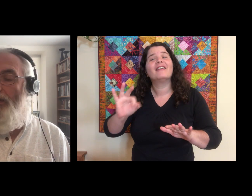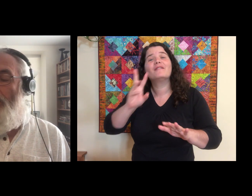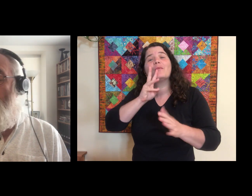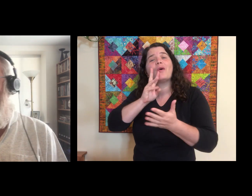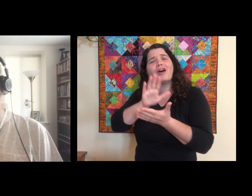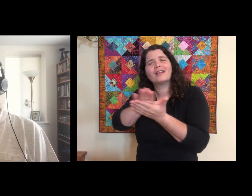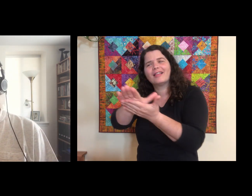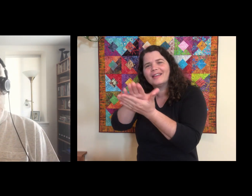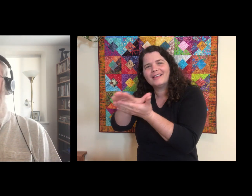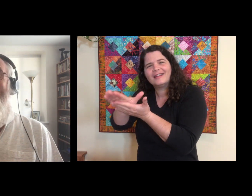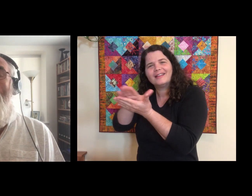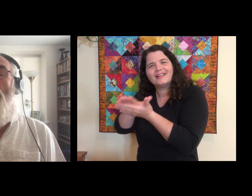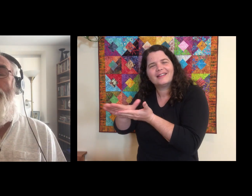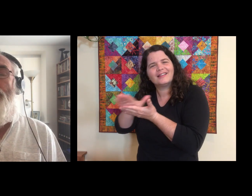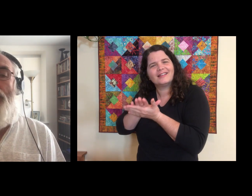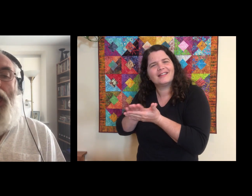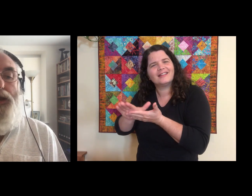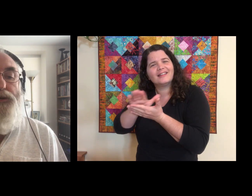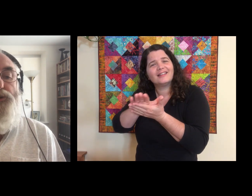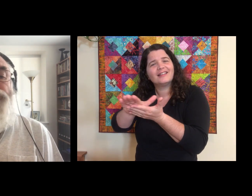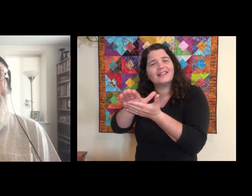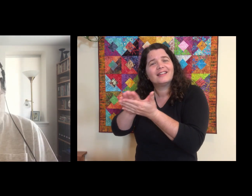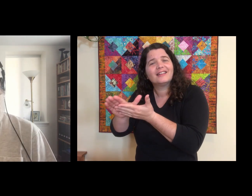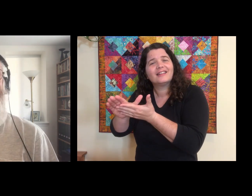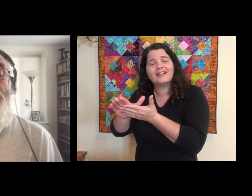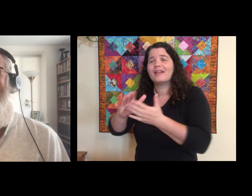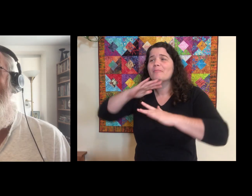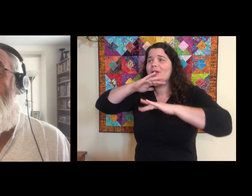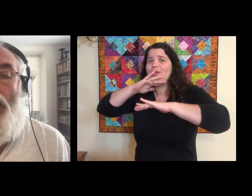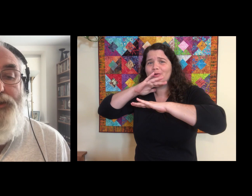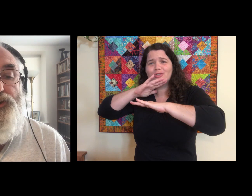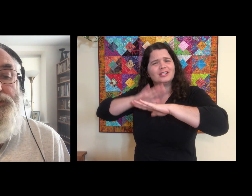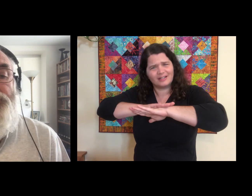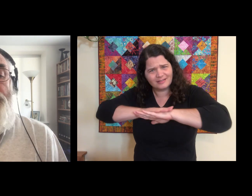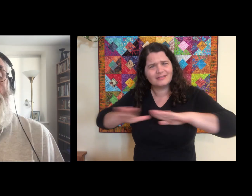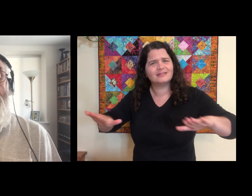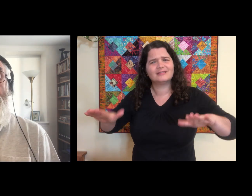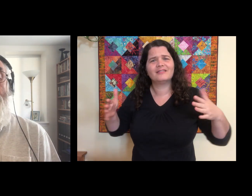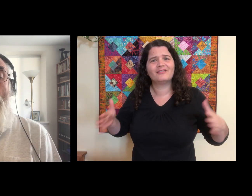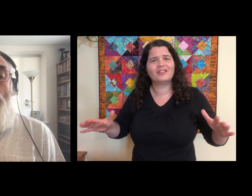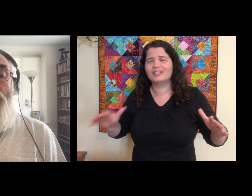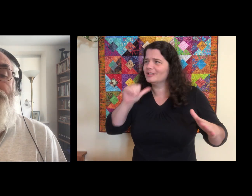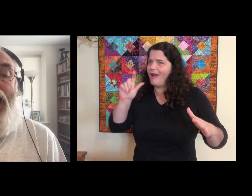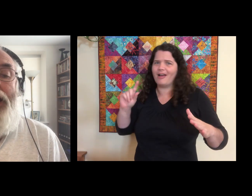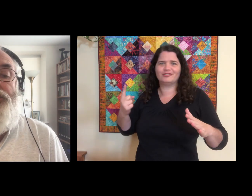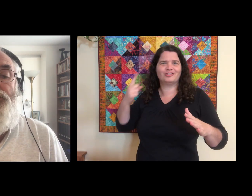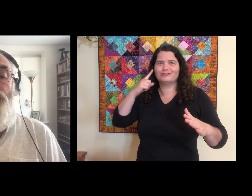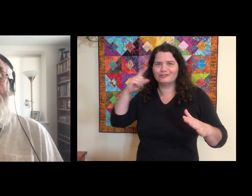waters clean, where the end to pollution is not just a dream,